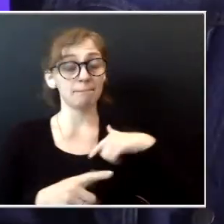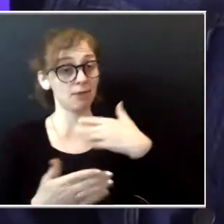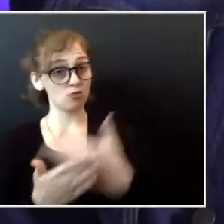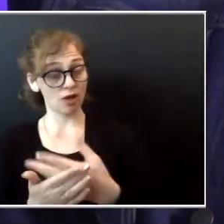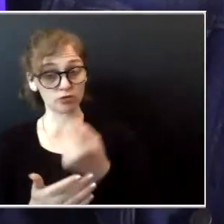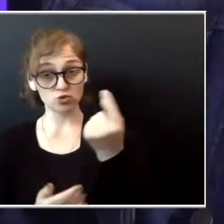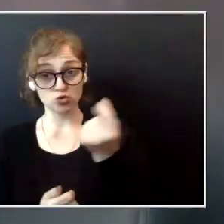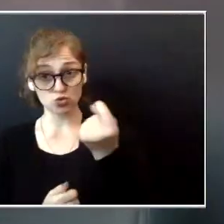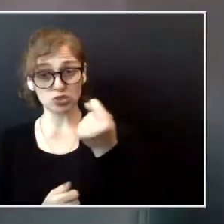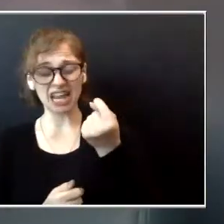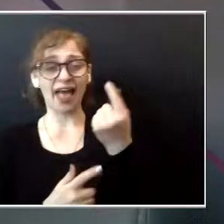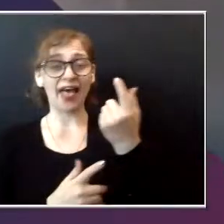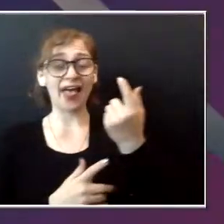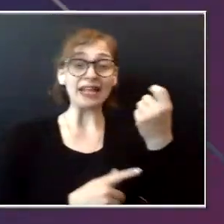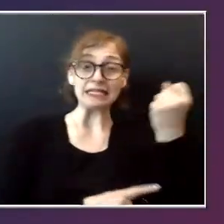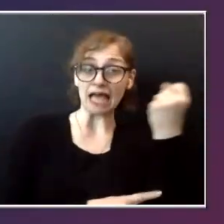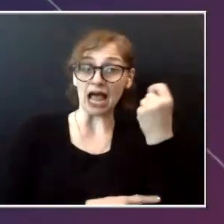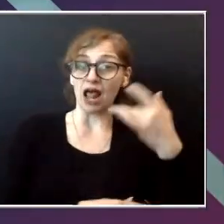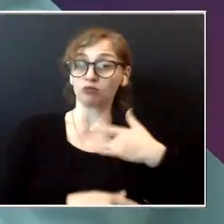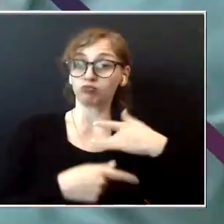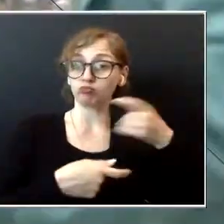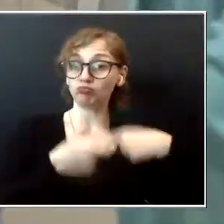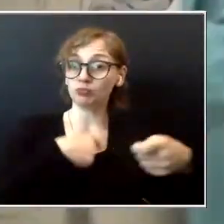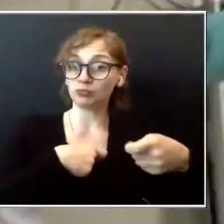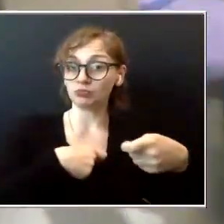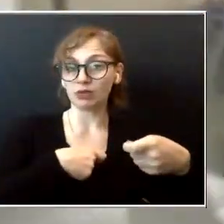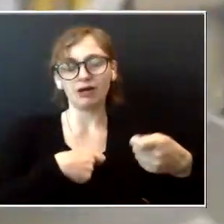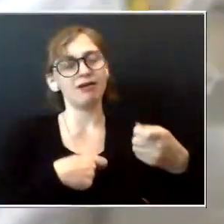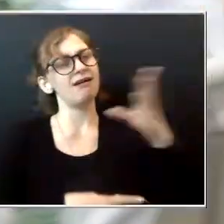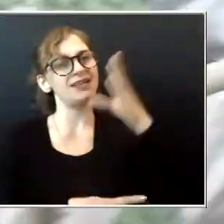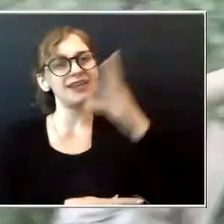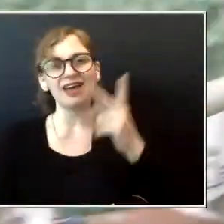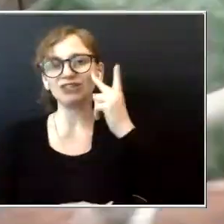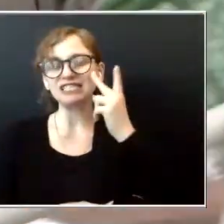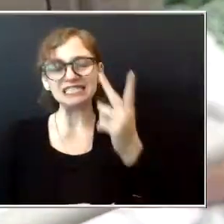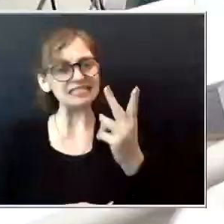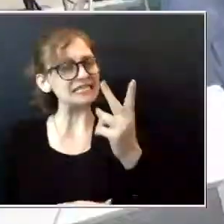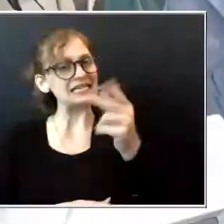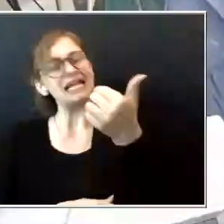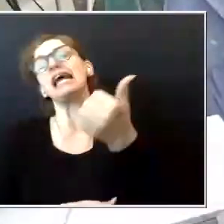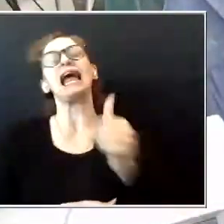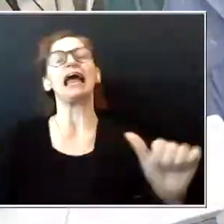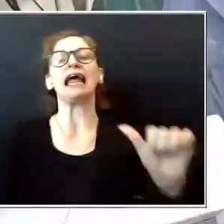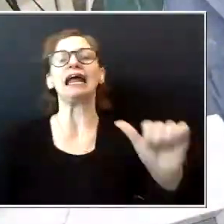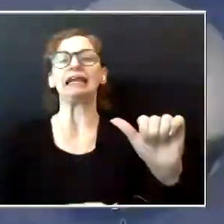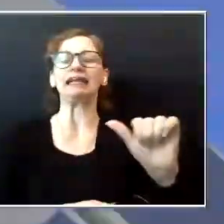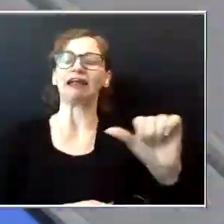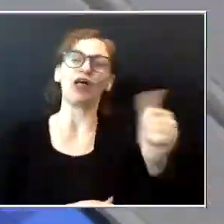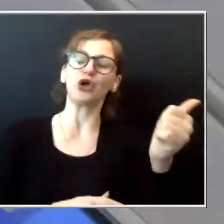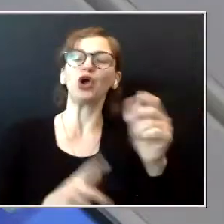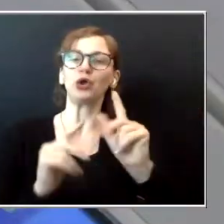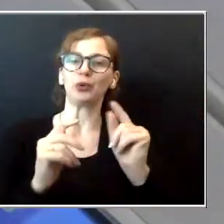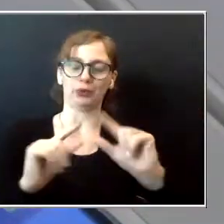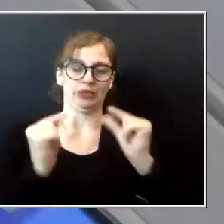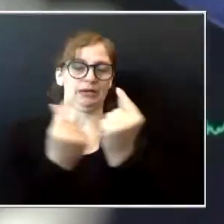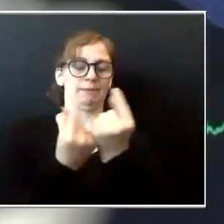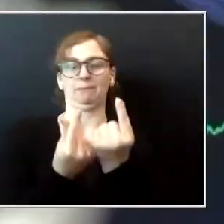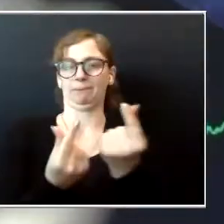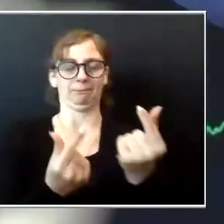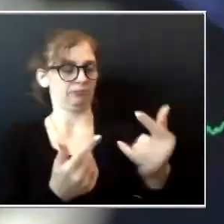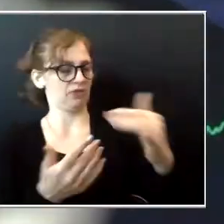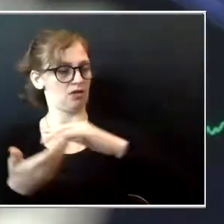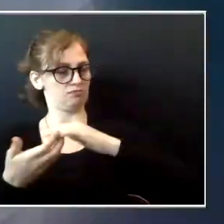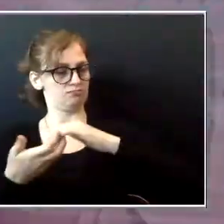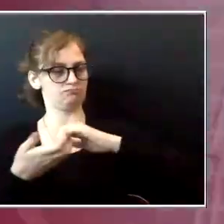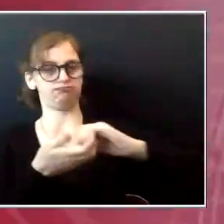Saturday I had a heart in me. I have never seen a group of people work together so good as this team of heart specialists. I mean,